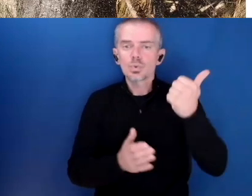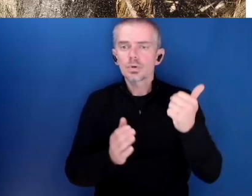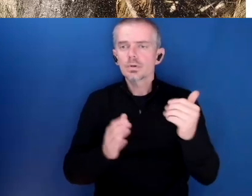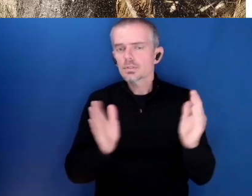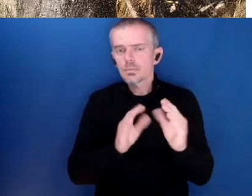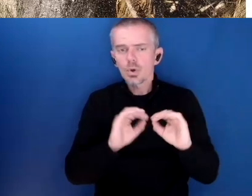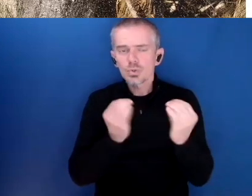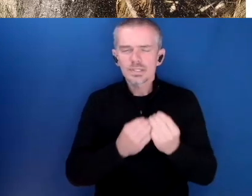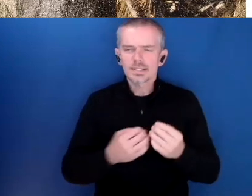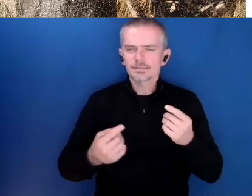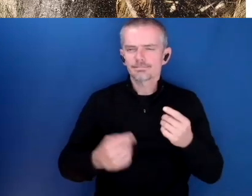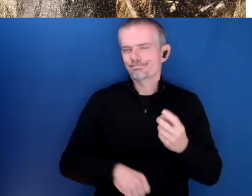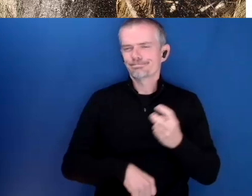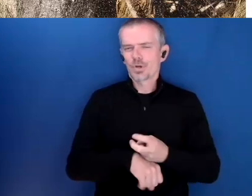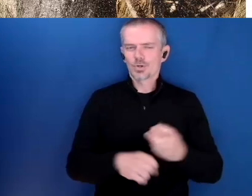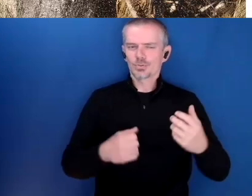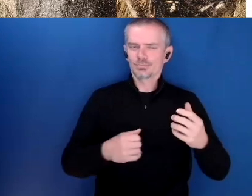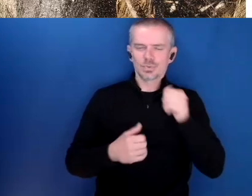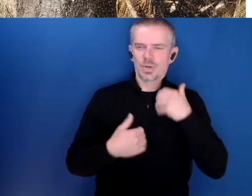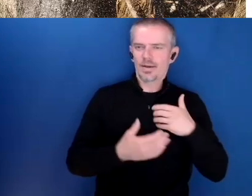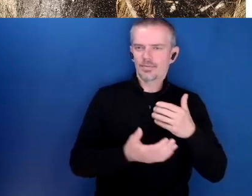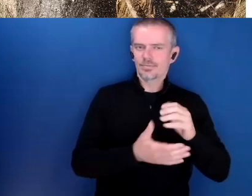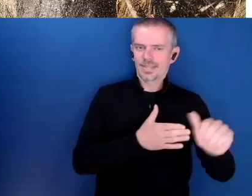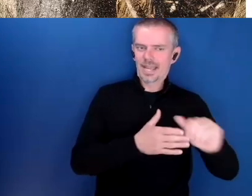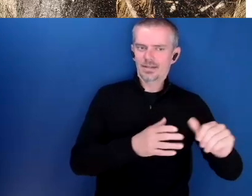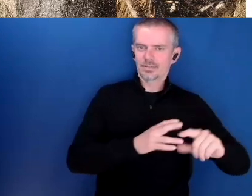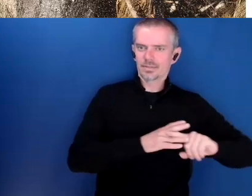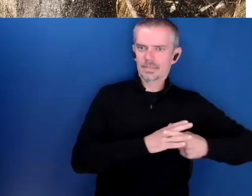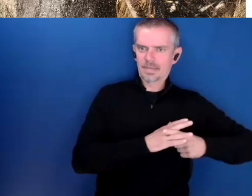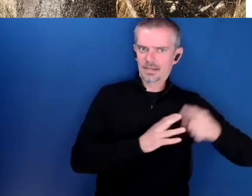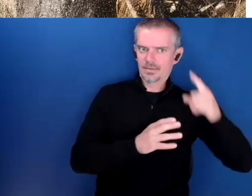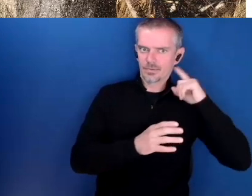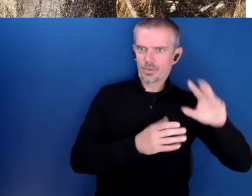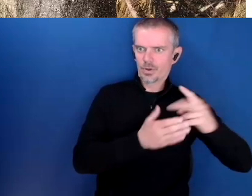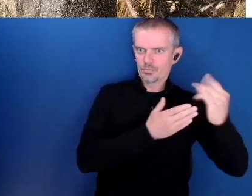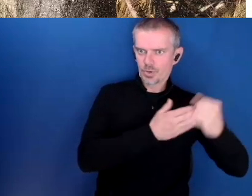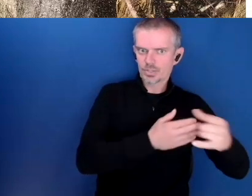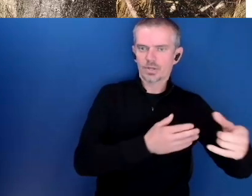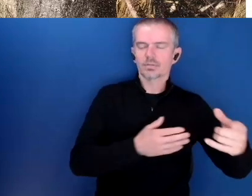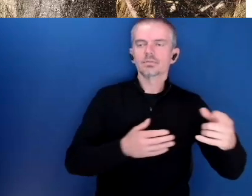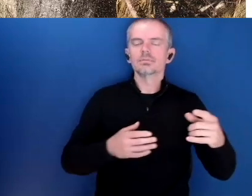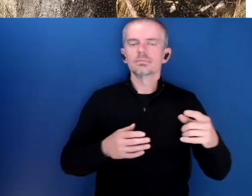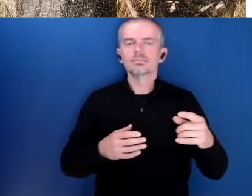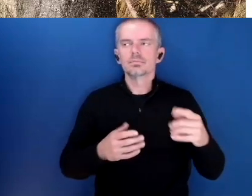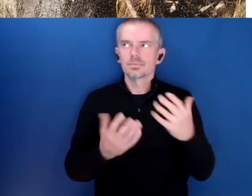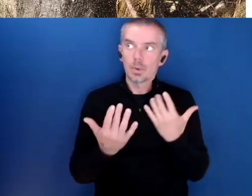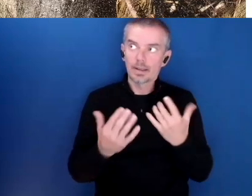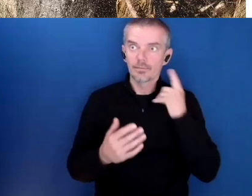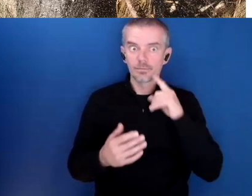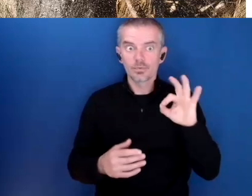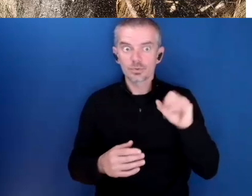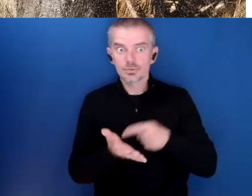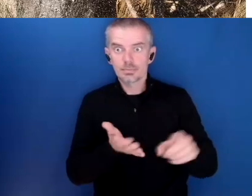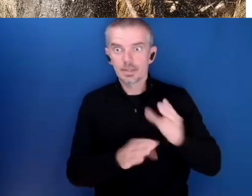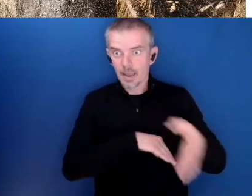organizations that may have a hard time fronting cash for their project work and the wait to be reimbursed by the Forest Service. An